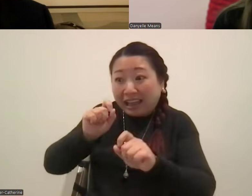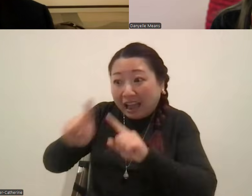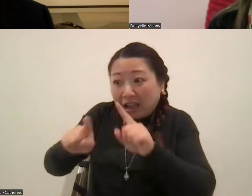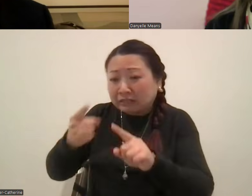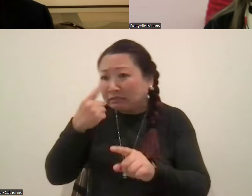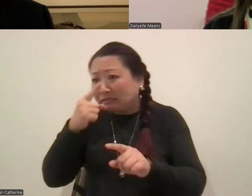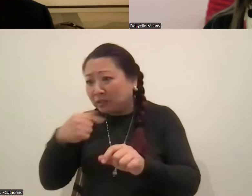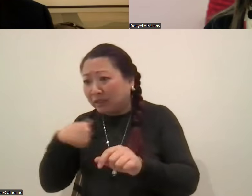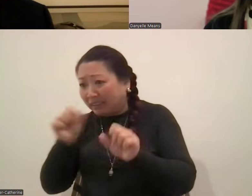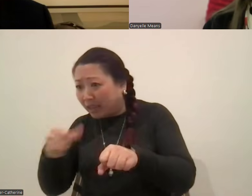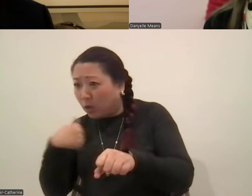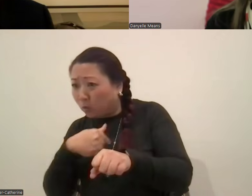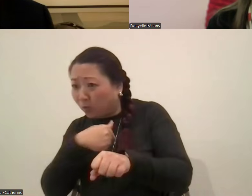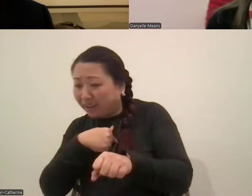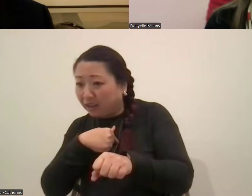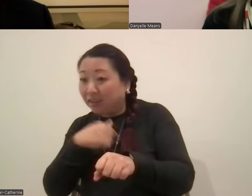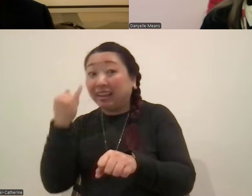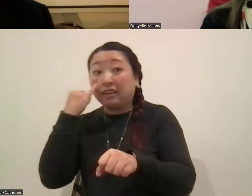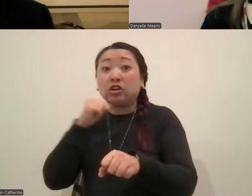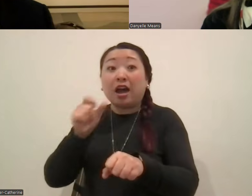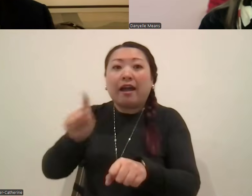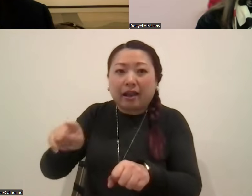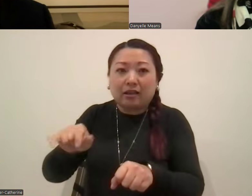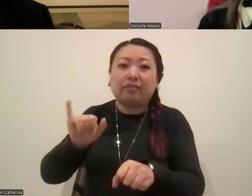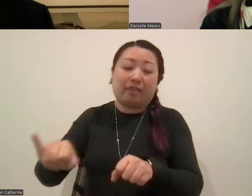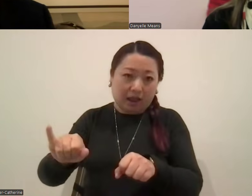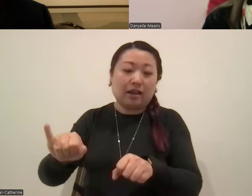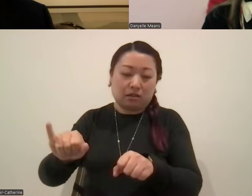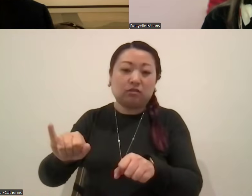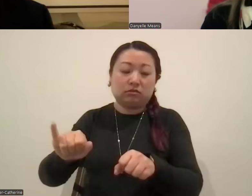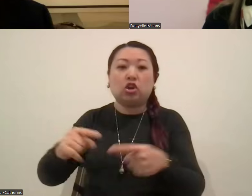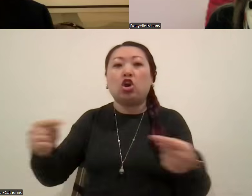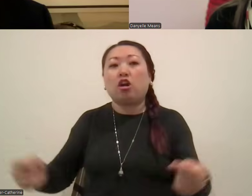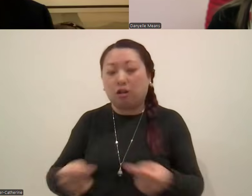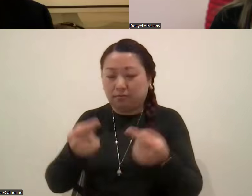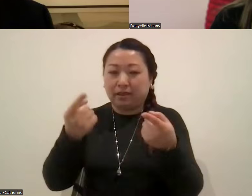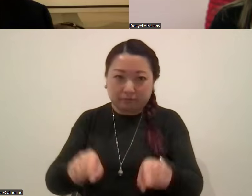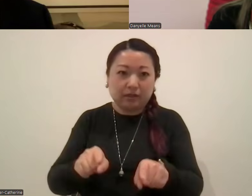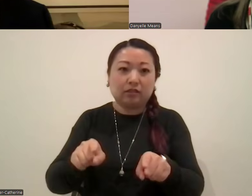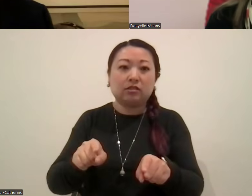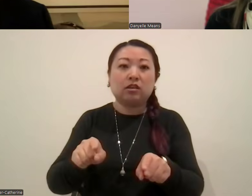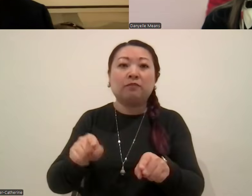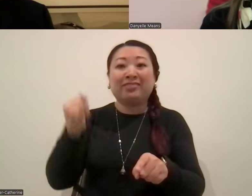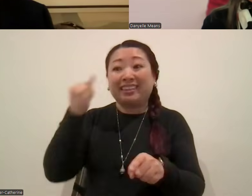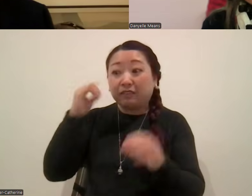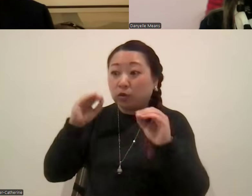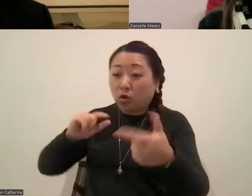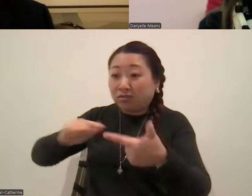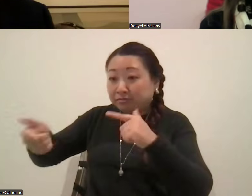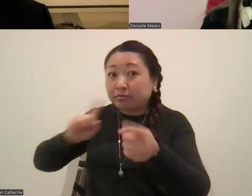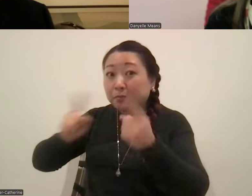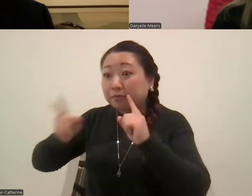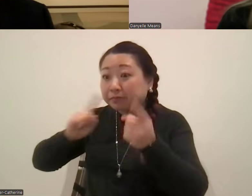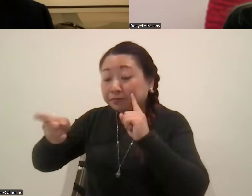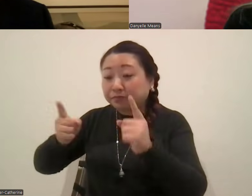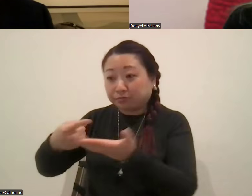where the harm happens, is when there isn't that back and forth, that conversation between Native